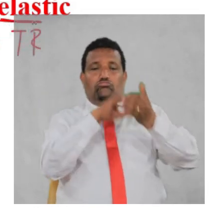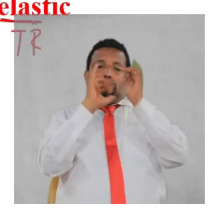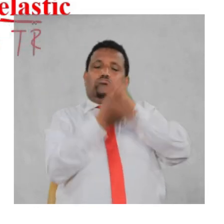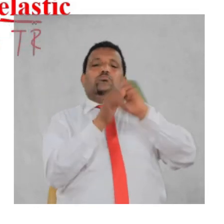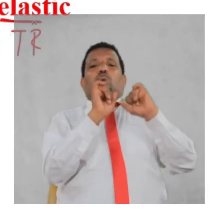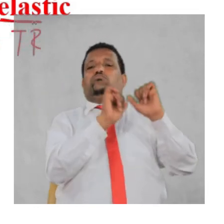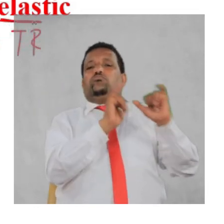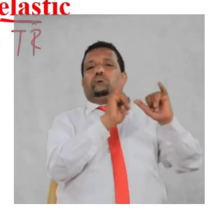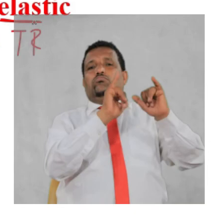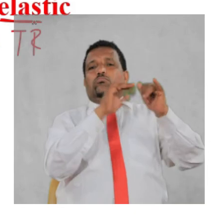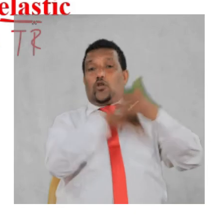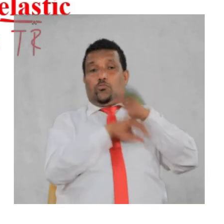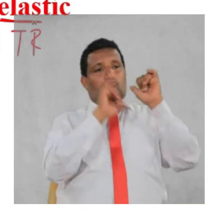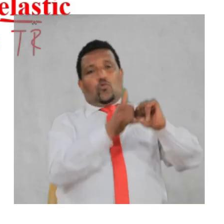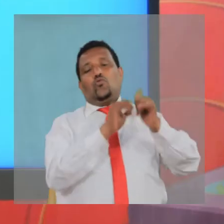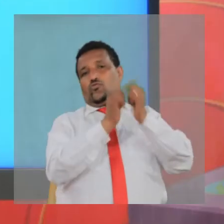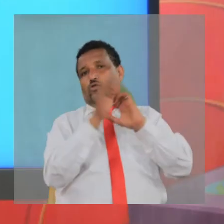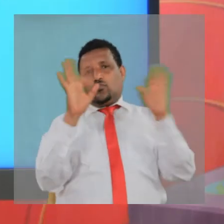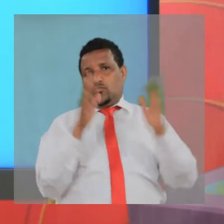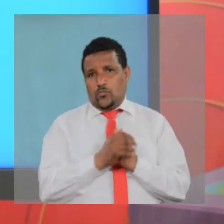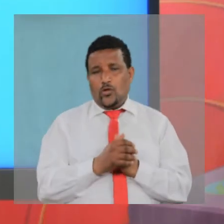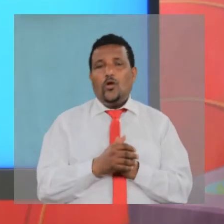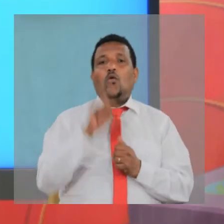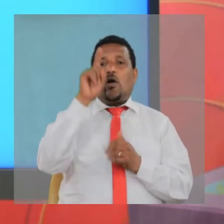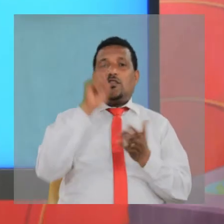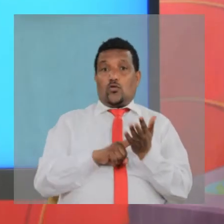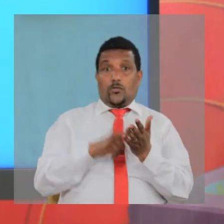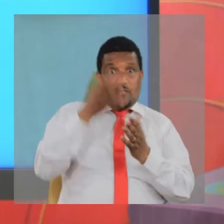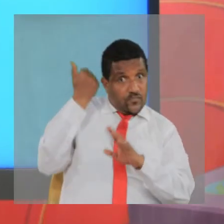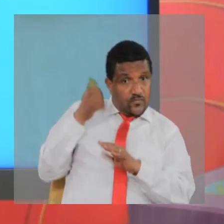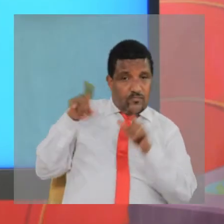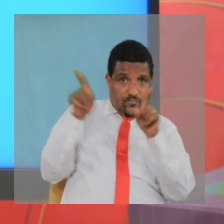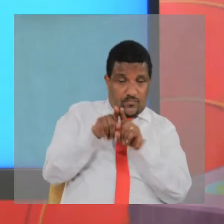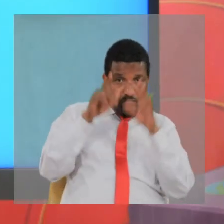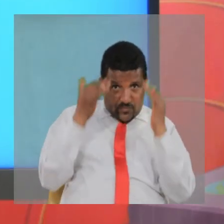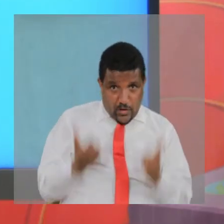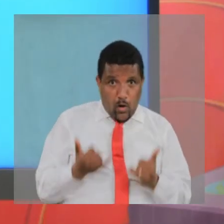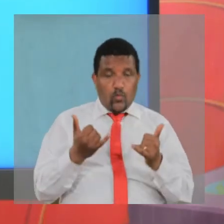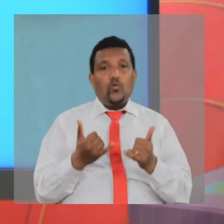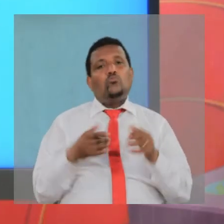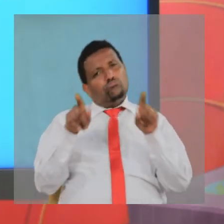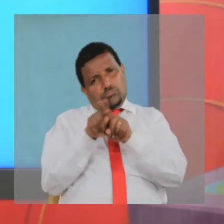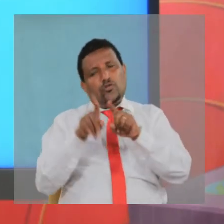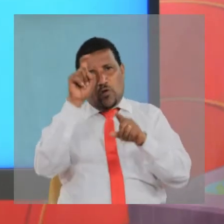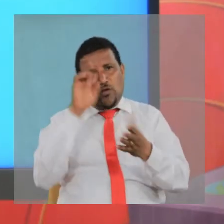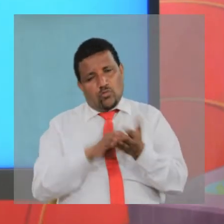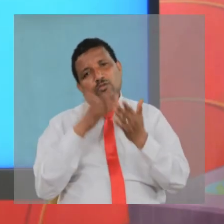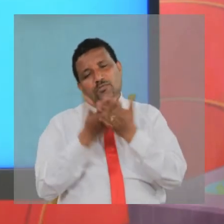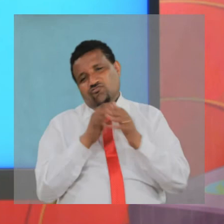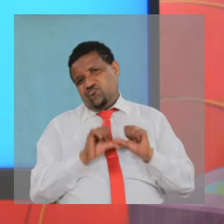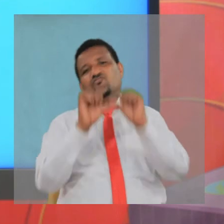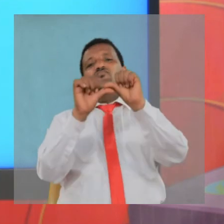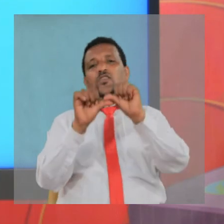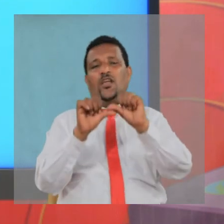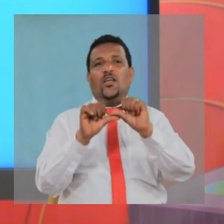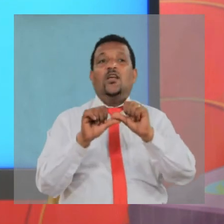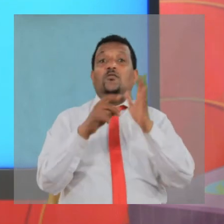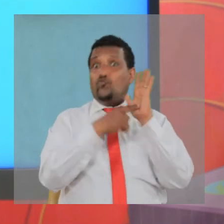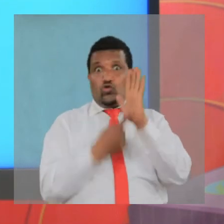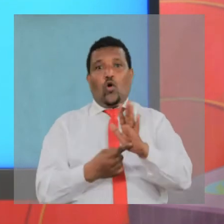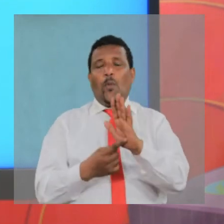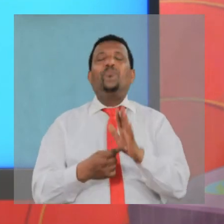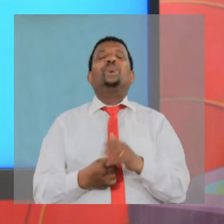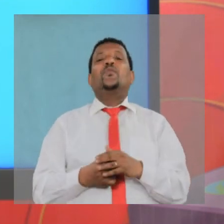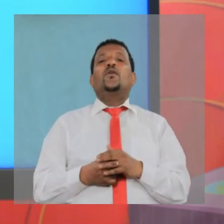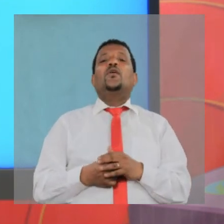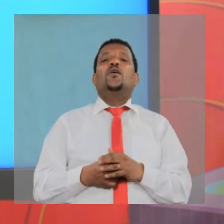remains unchanged. It was 1,000 birr earlier. Now it is also 1,000 birr. Now let me show you when there